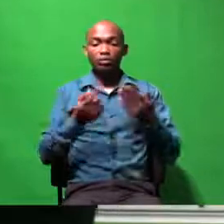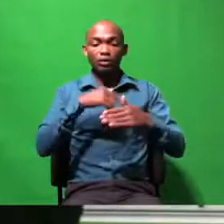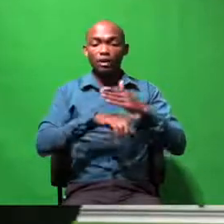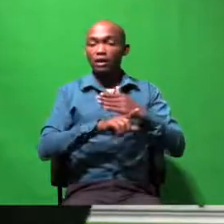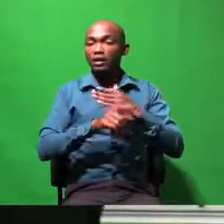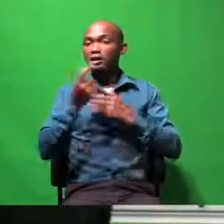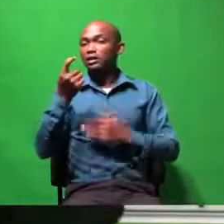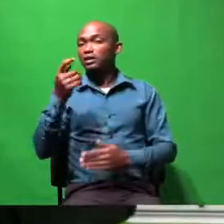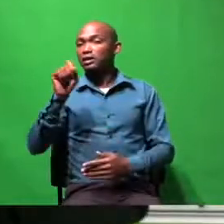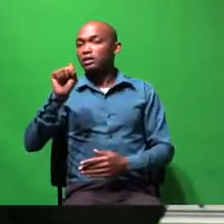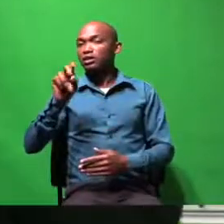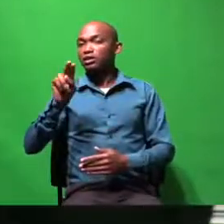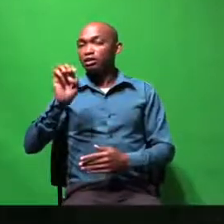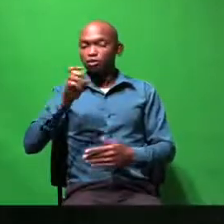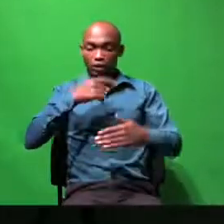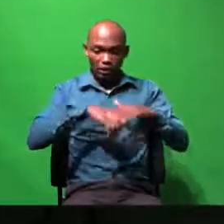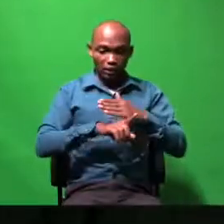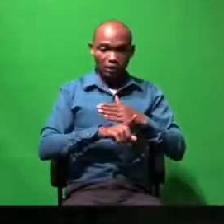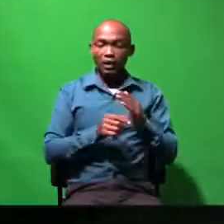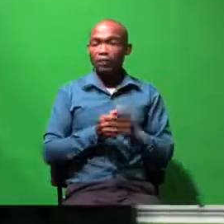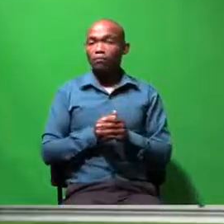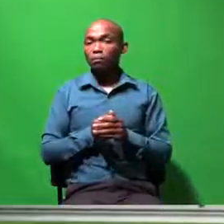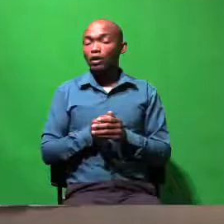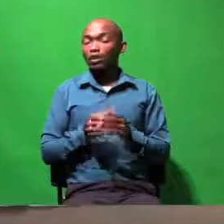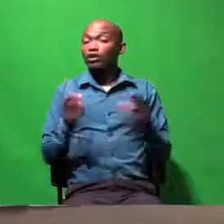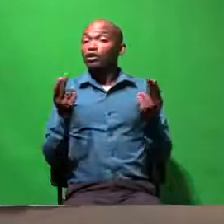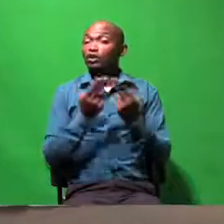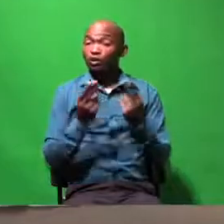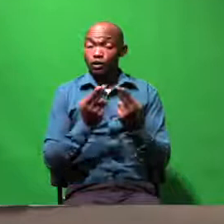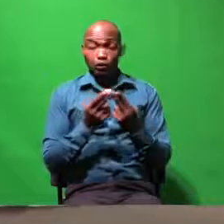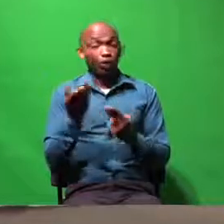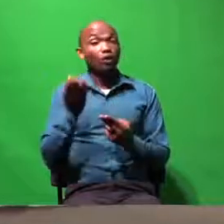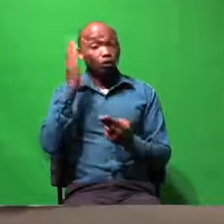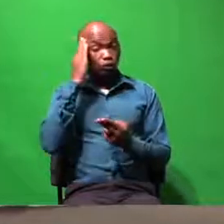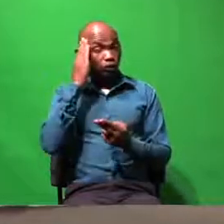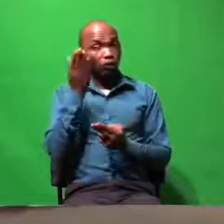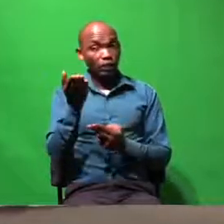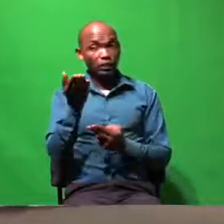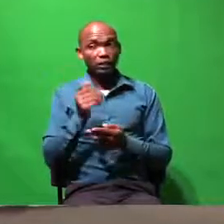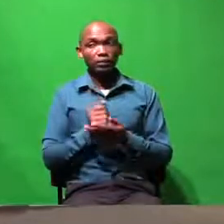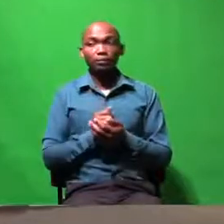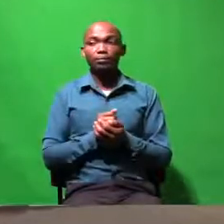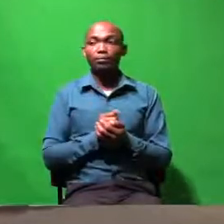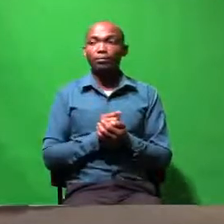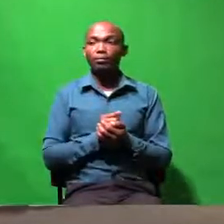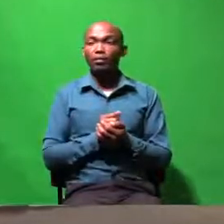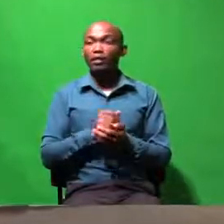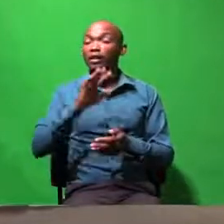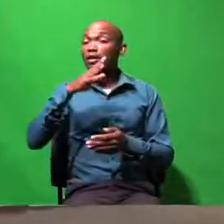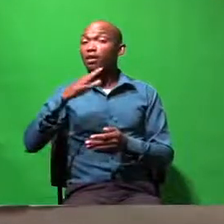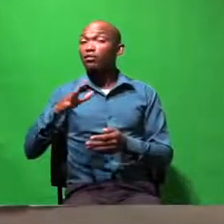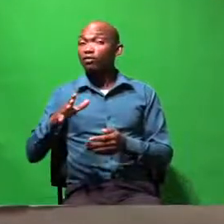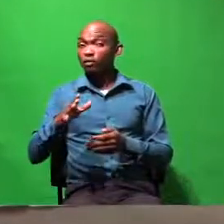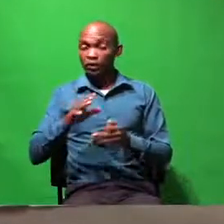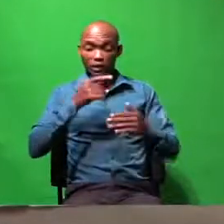tissue, inside the tissue. So that you should know that the fluid now